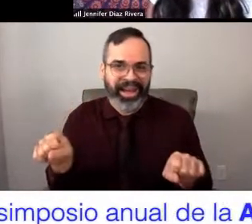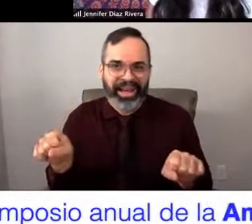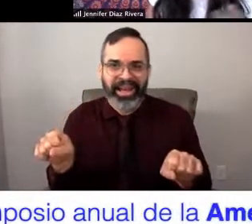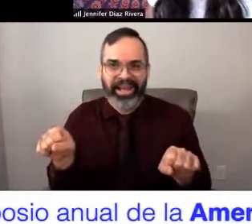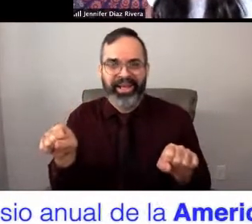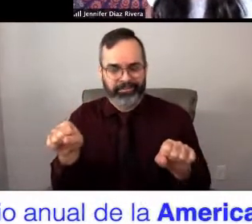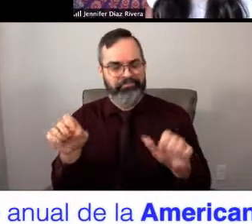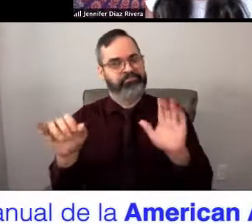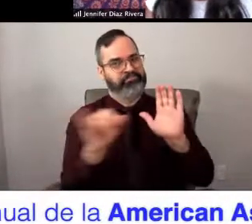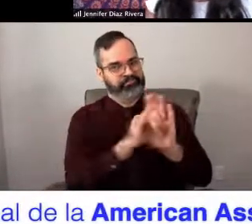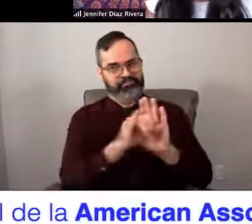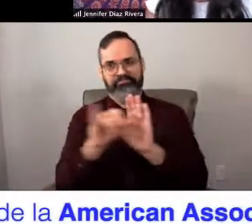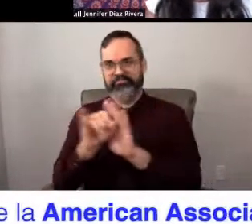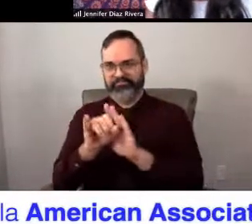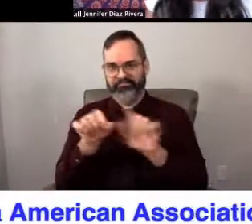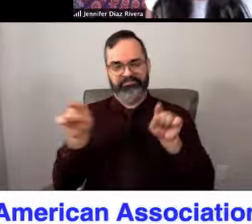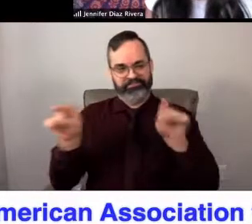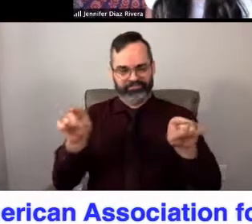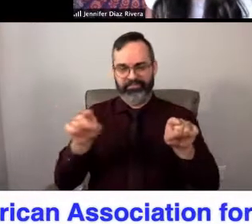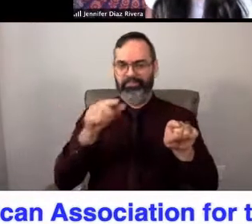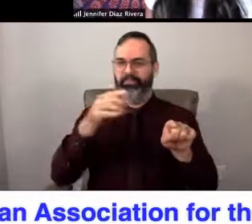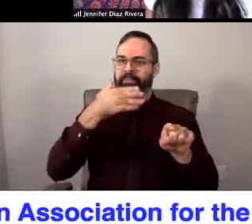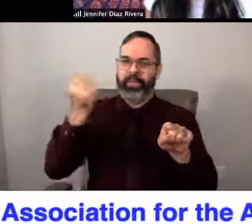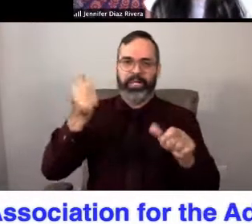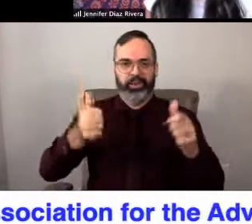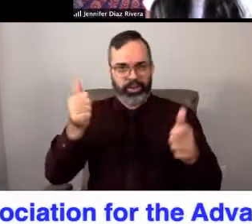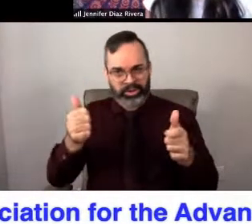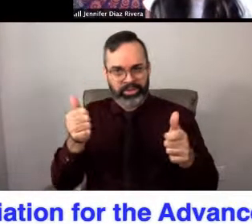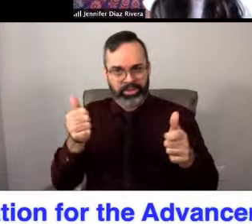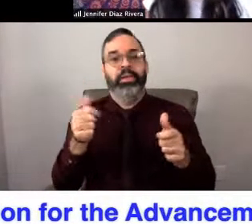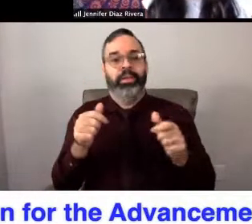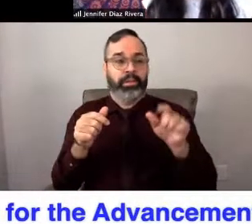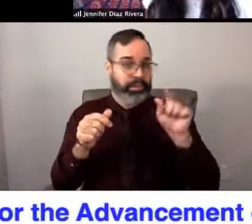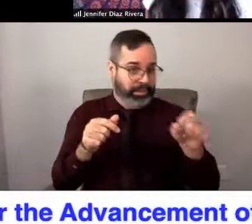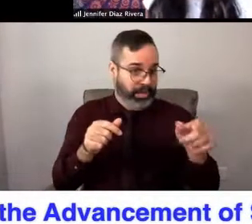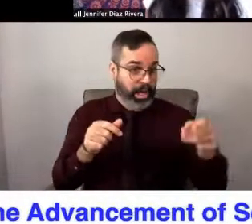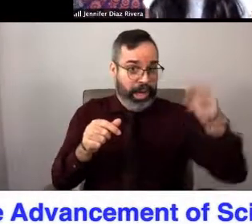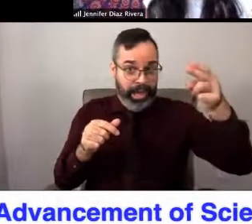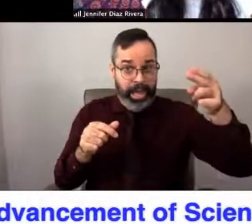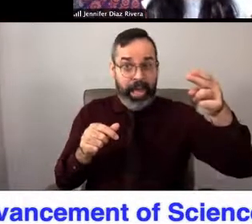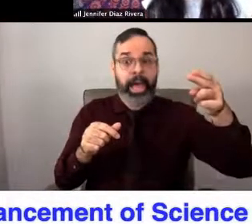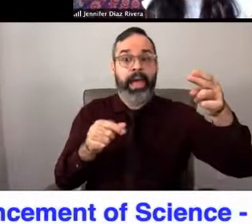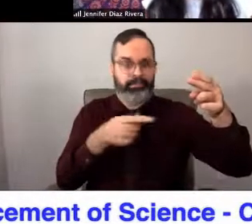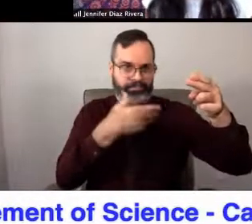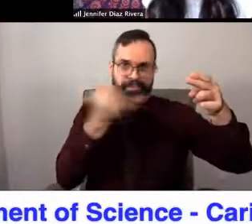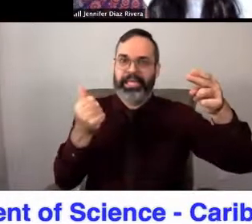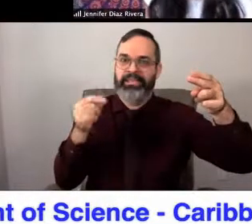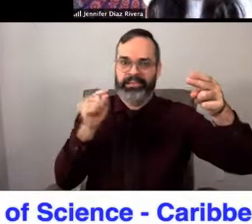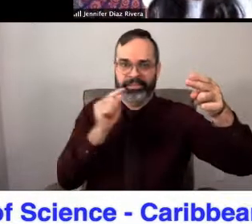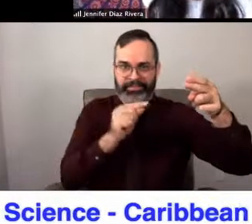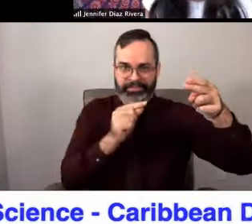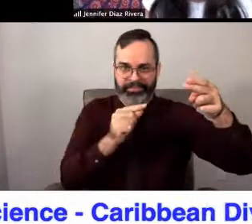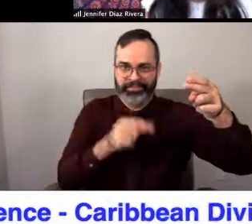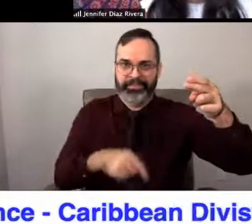distinguish between those models and to say, okay, so if this one is higher, then this is the best model.